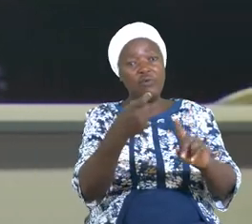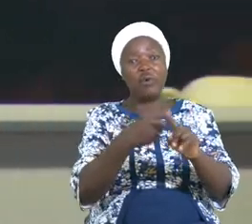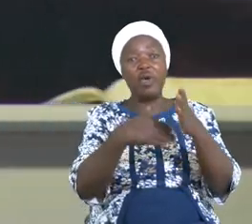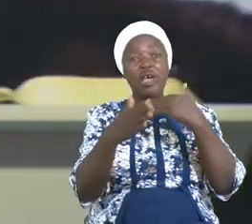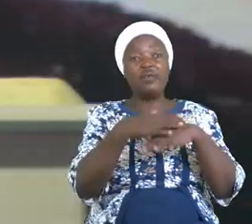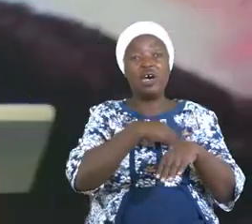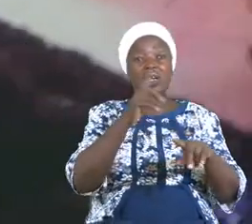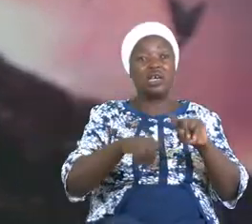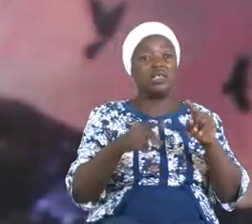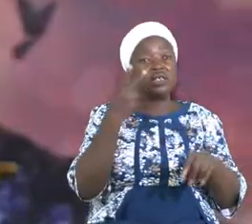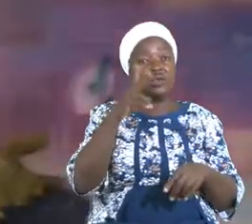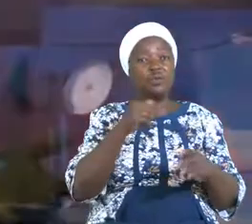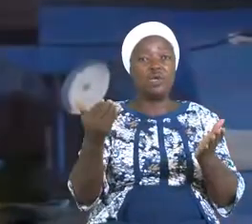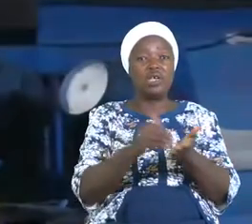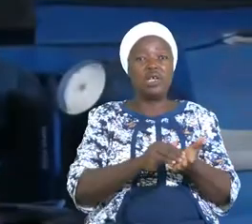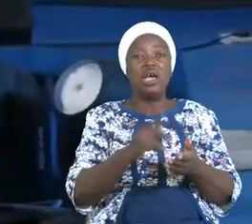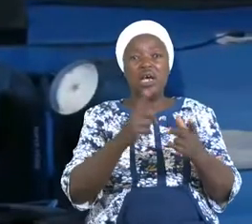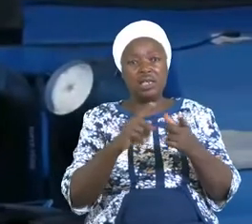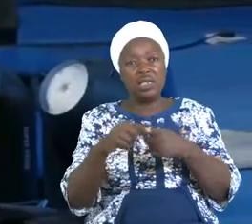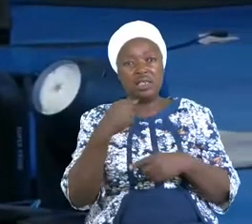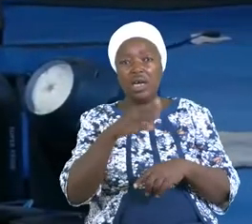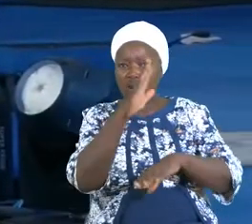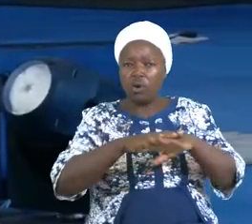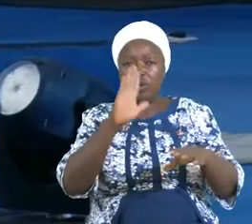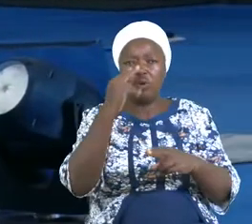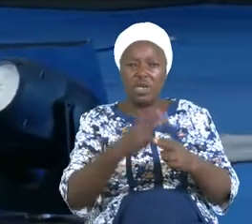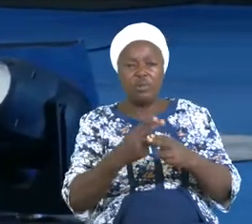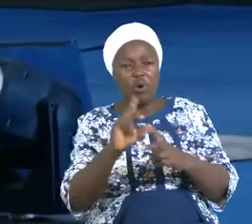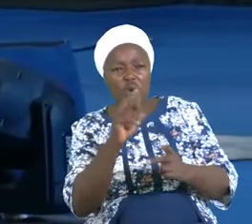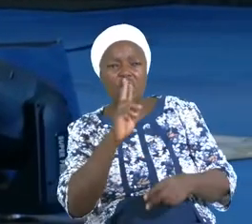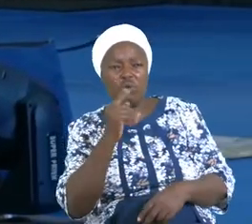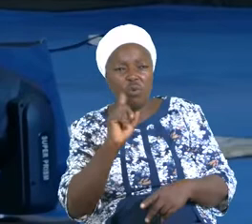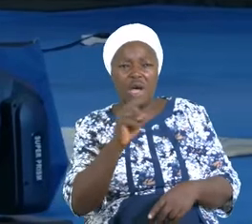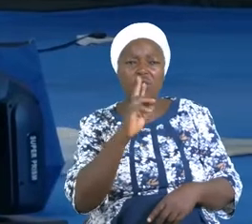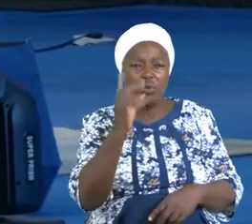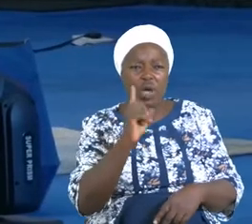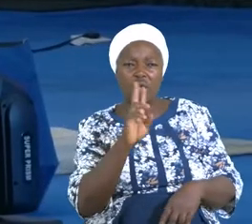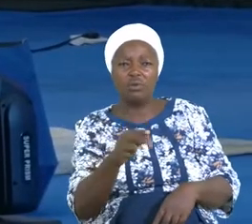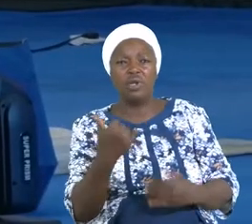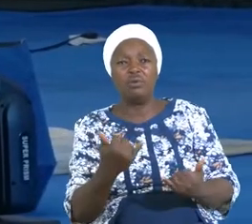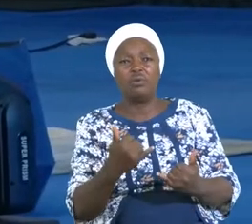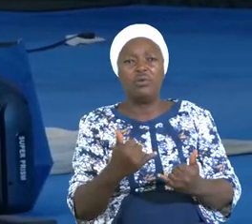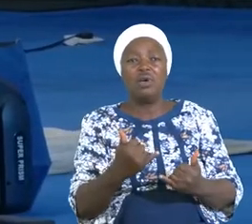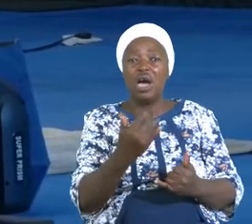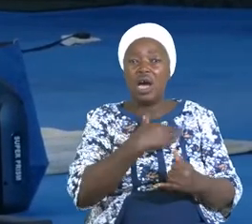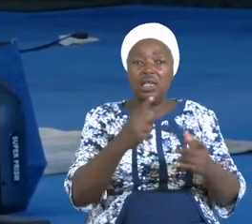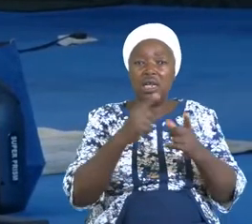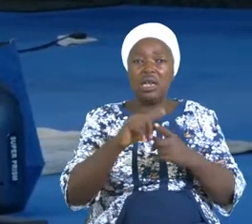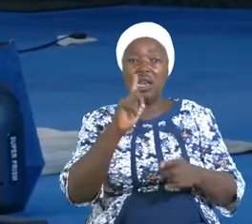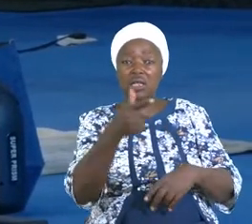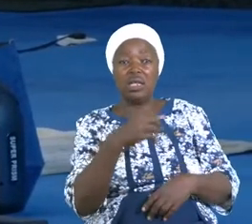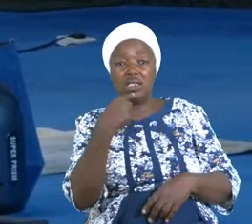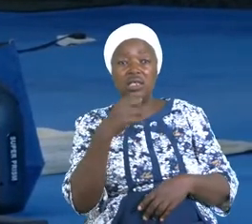again. And he's saying, he's mentioning your name. Where are you? Where are you? Where are you? And eventually you say, I